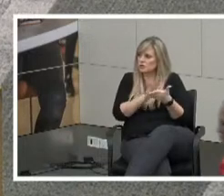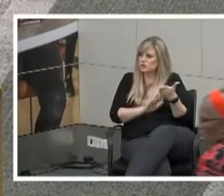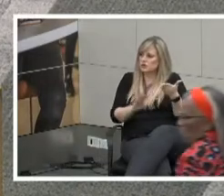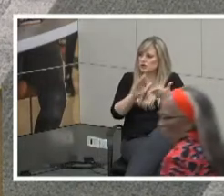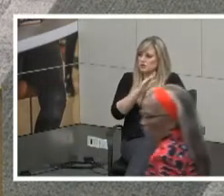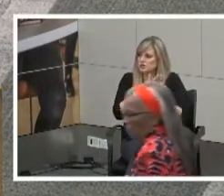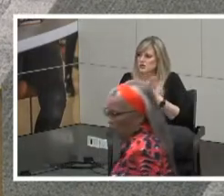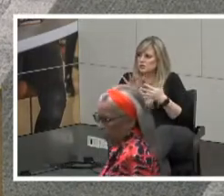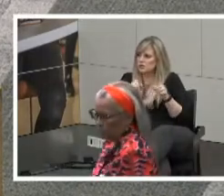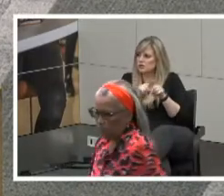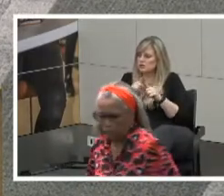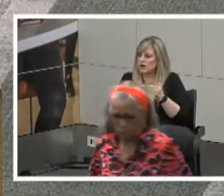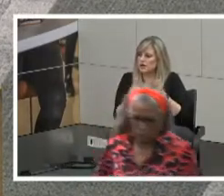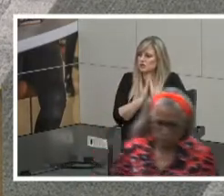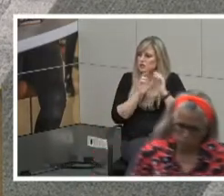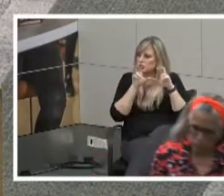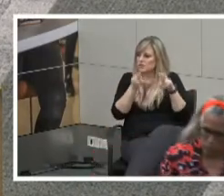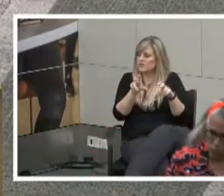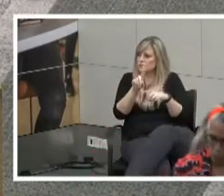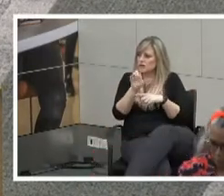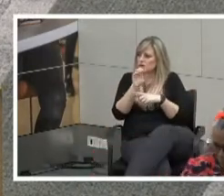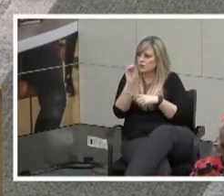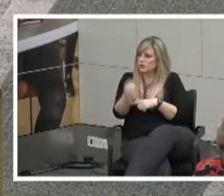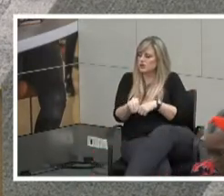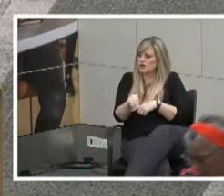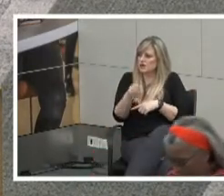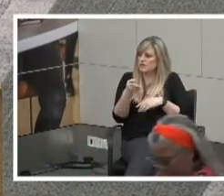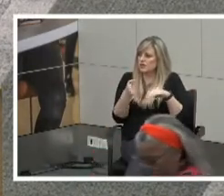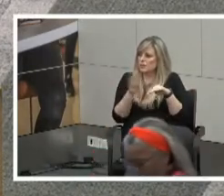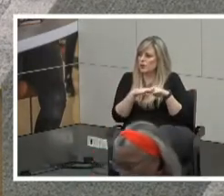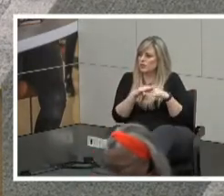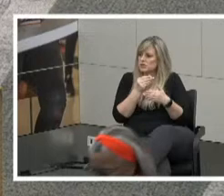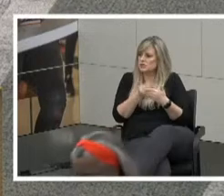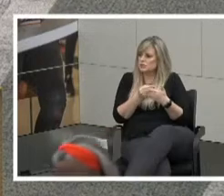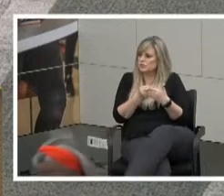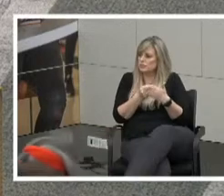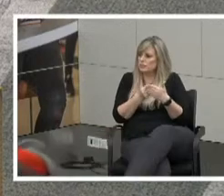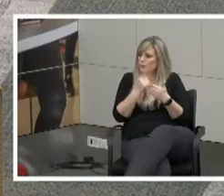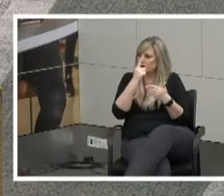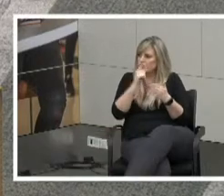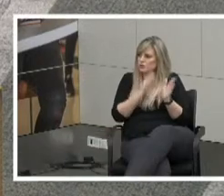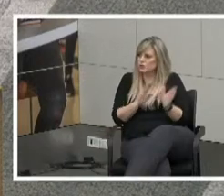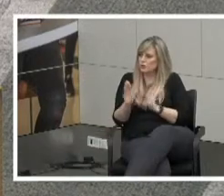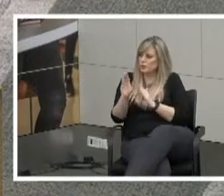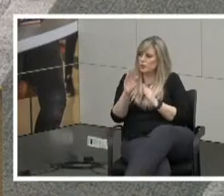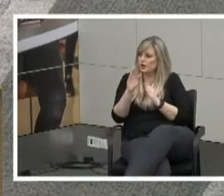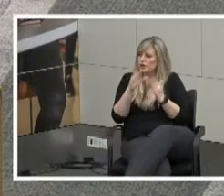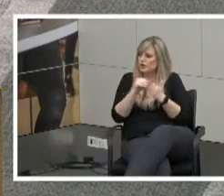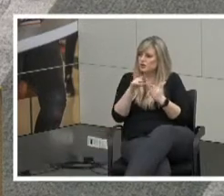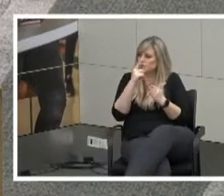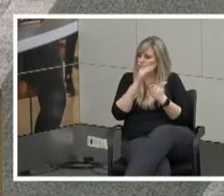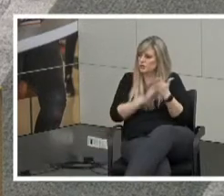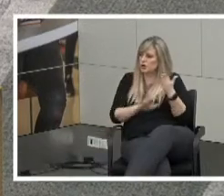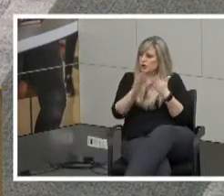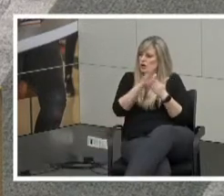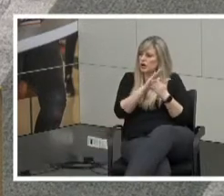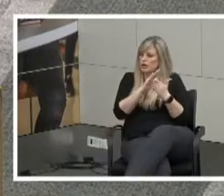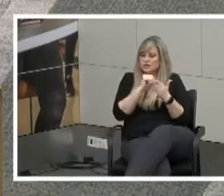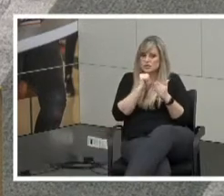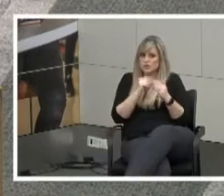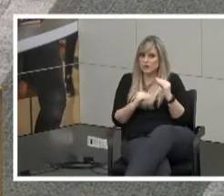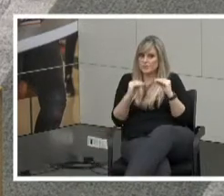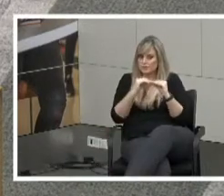reinvesting 100% of the CCR outcomes bonus dollars into preparing students for College and Career such as more College advisors not